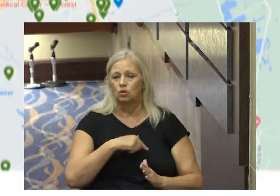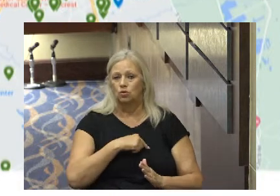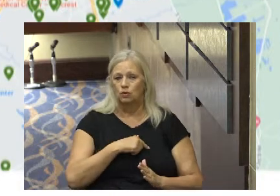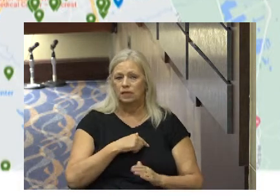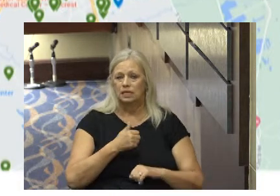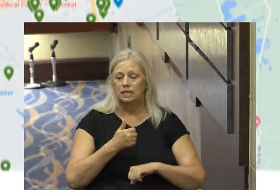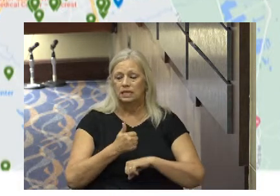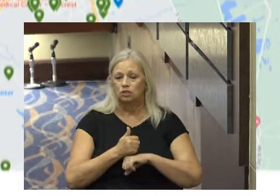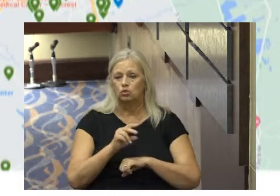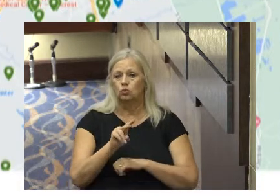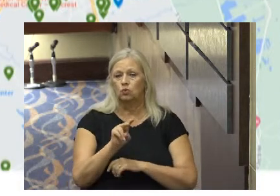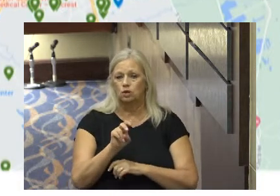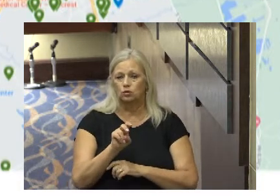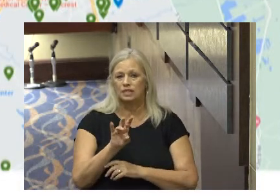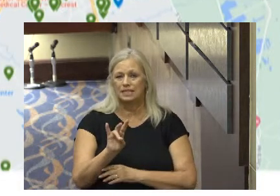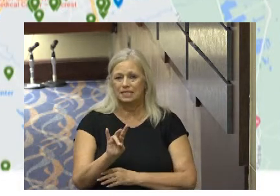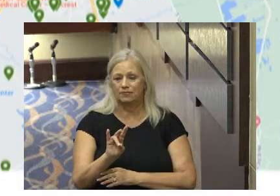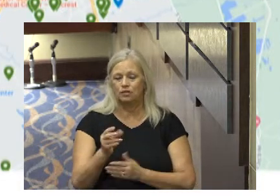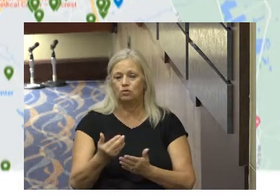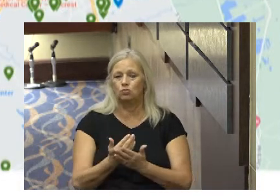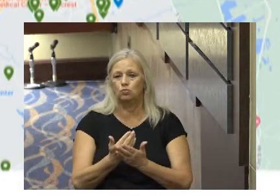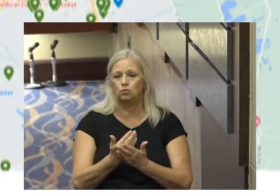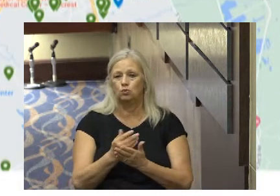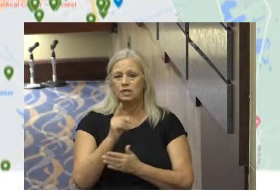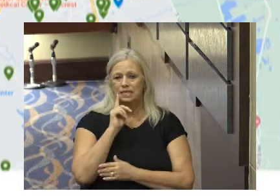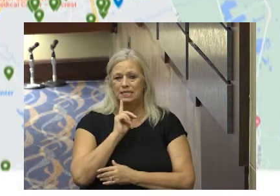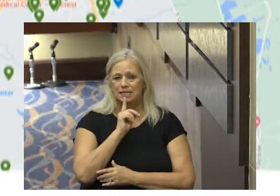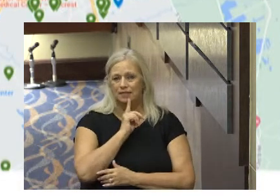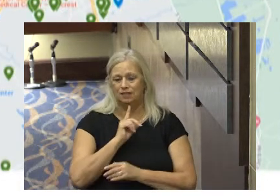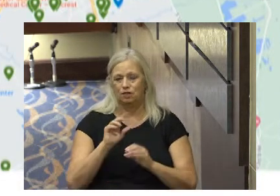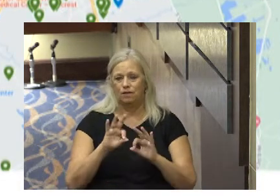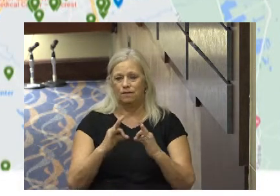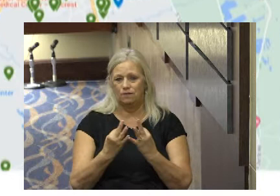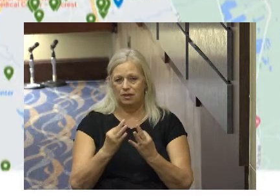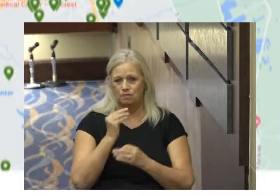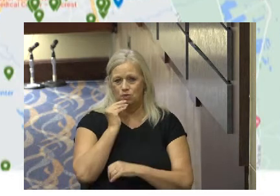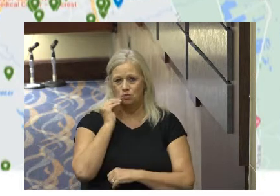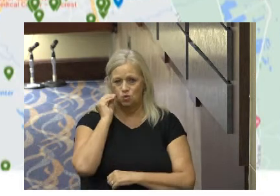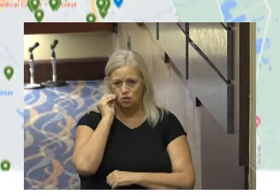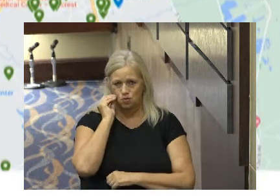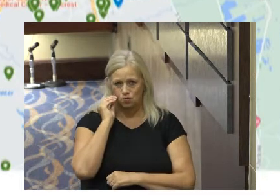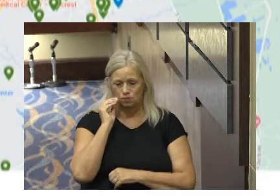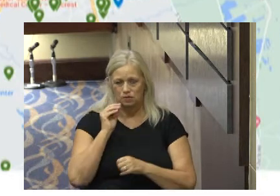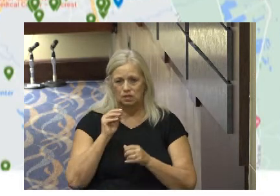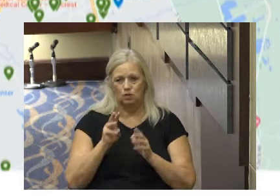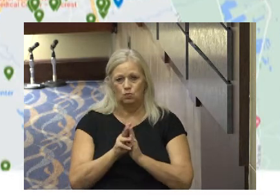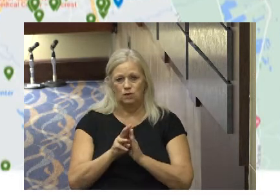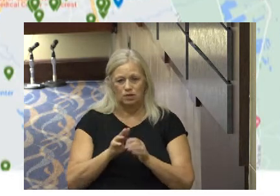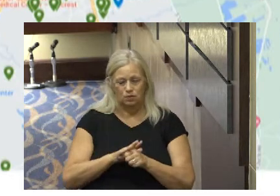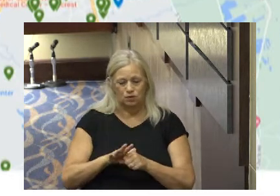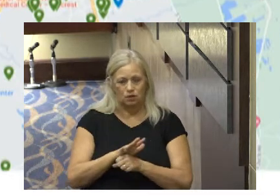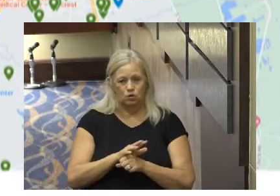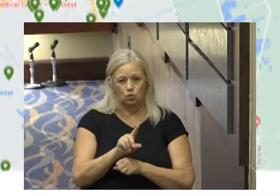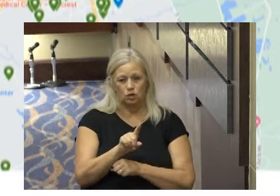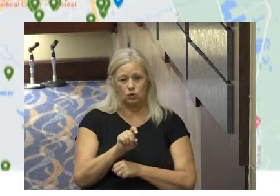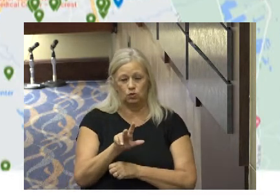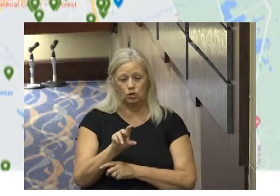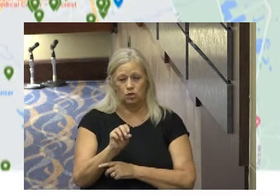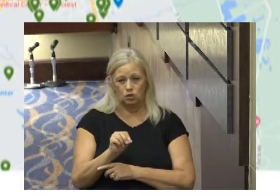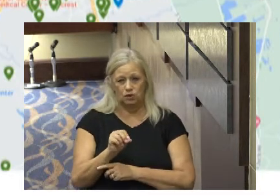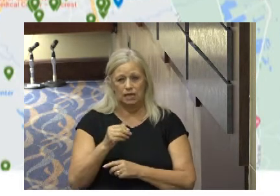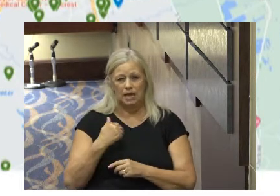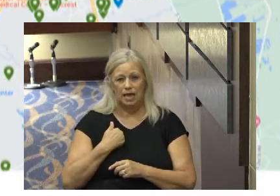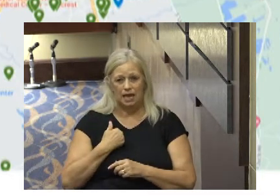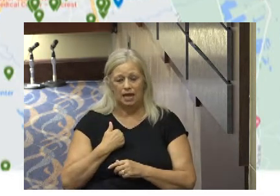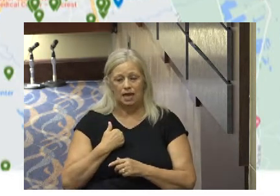207 new single-family homes in the Waco area. 130 homes have been rehabbed